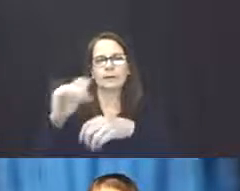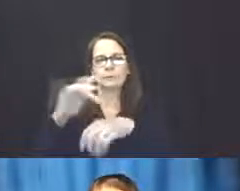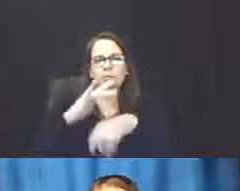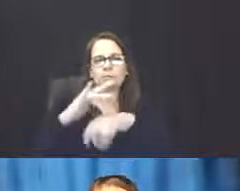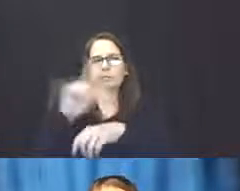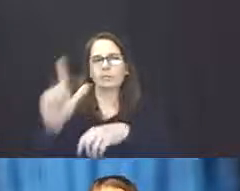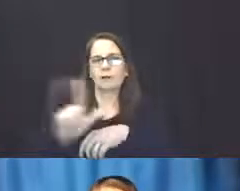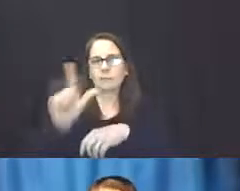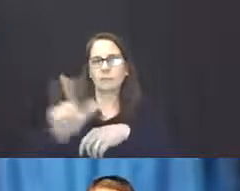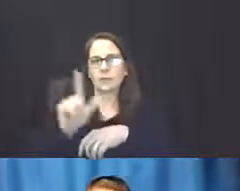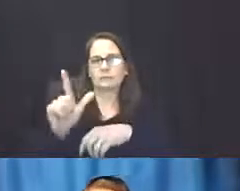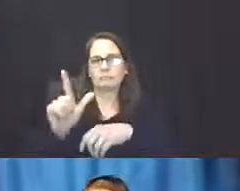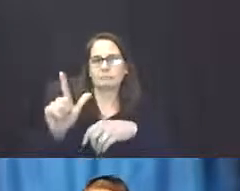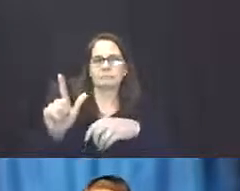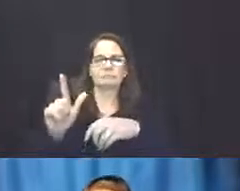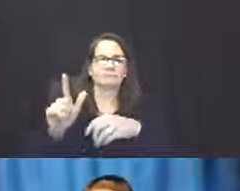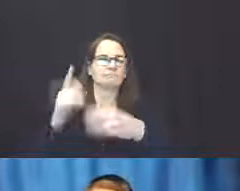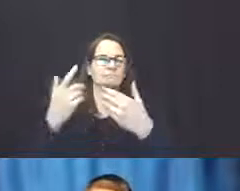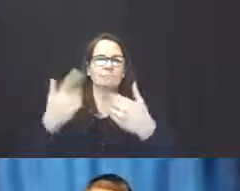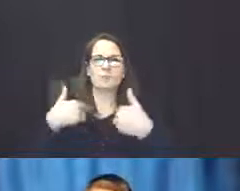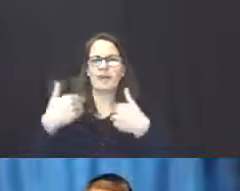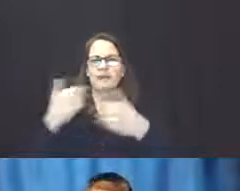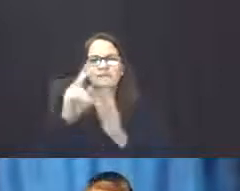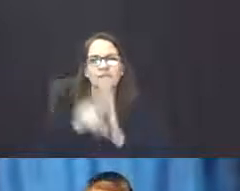Second one is the Lending Multimedia Resource Library.